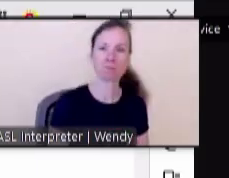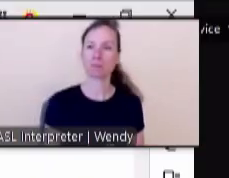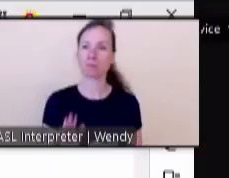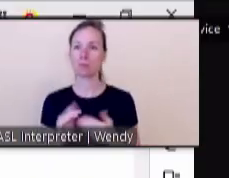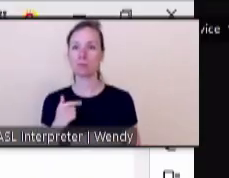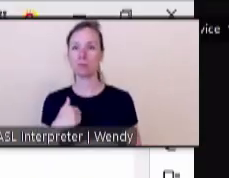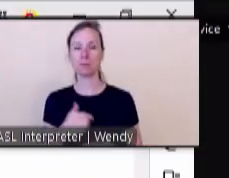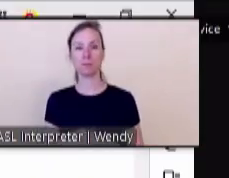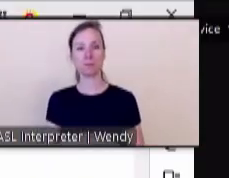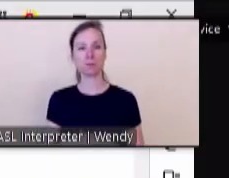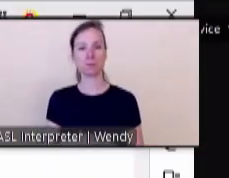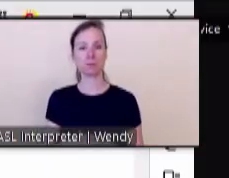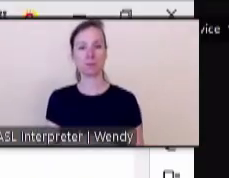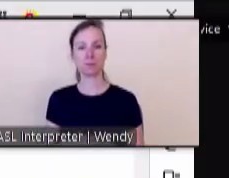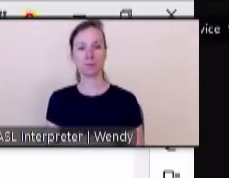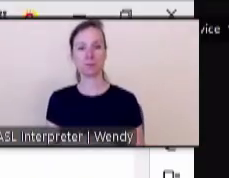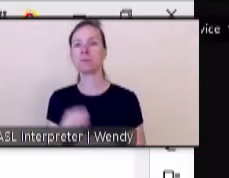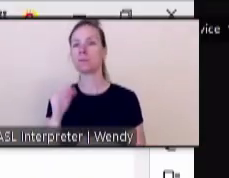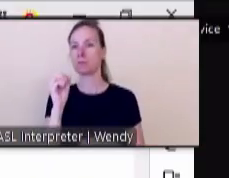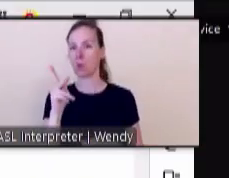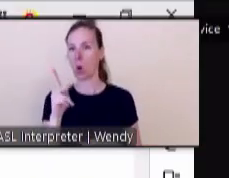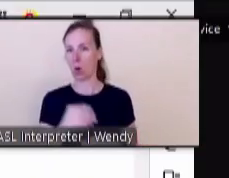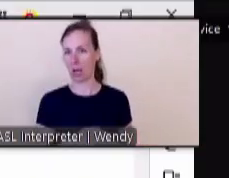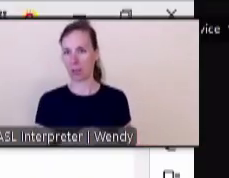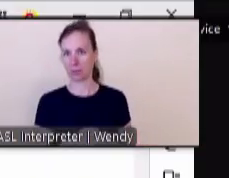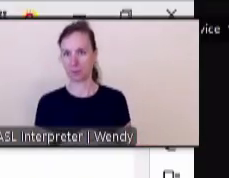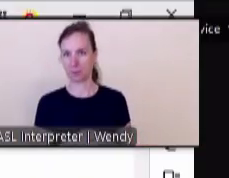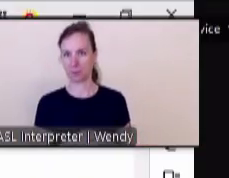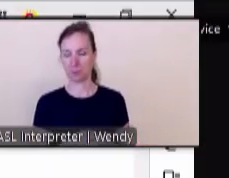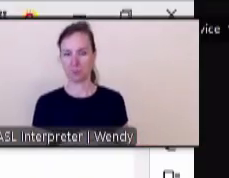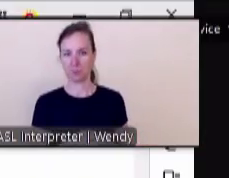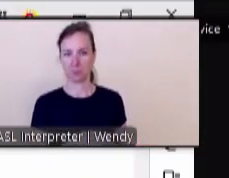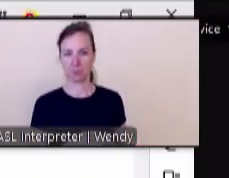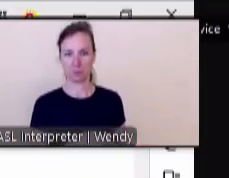okay. All right, so